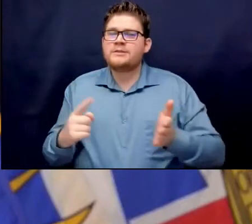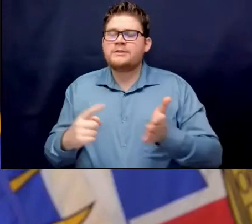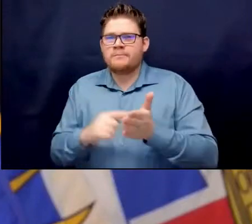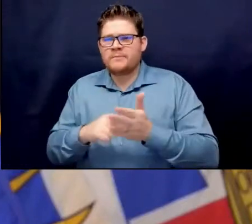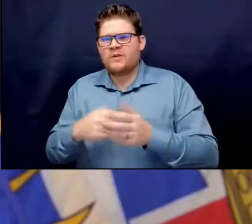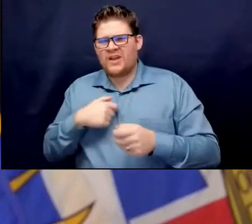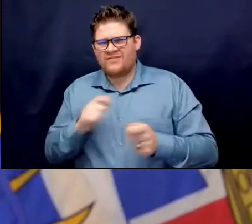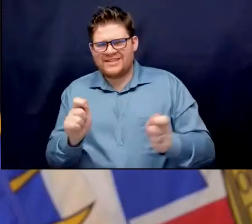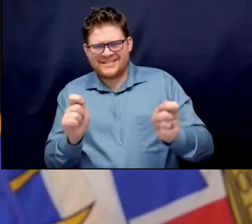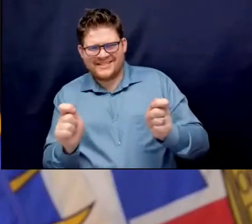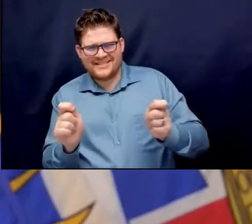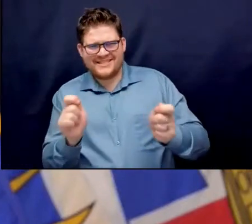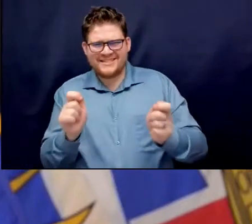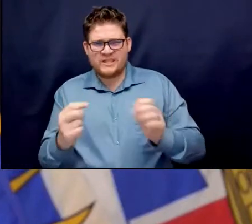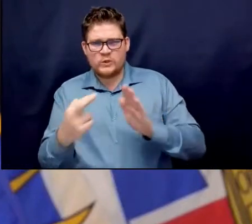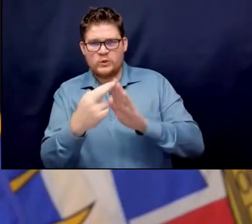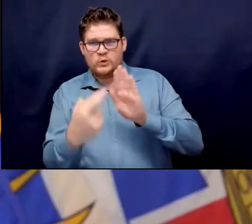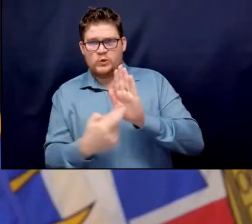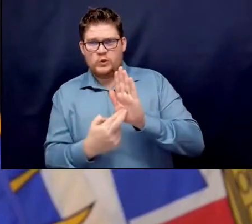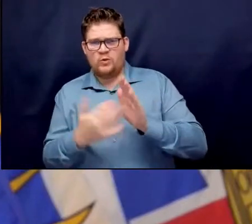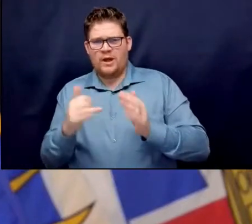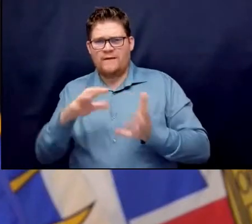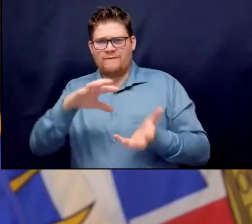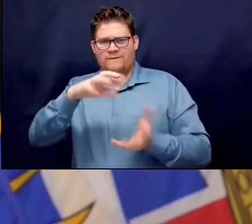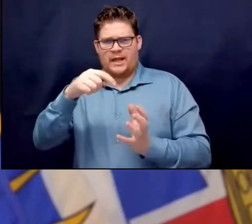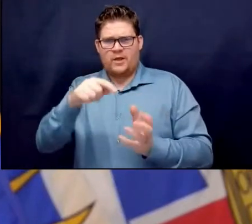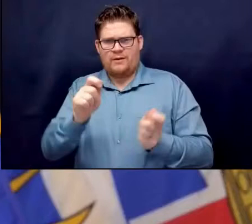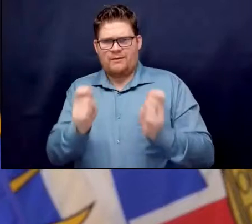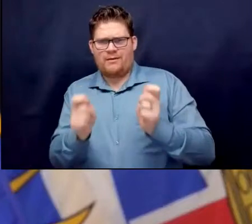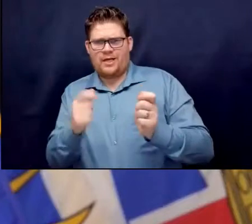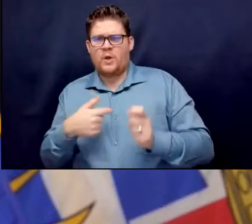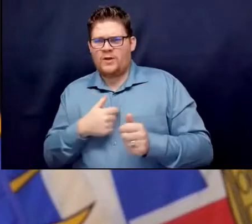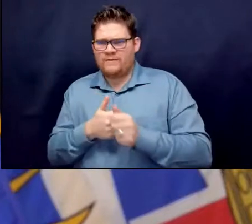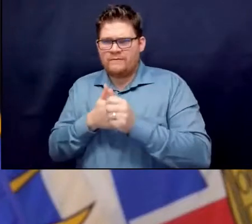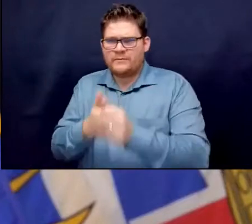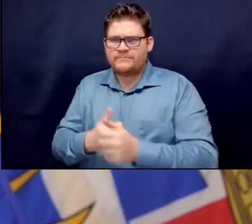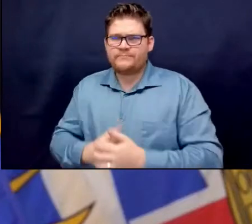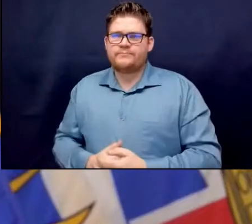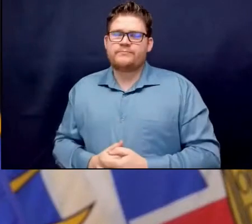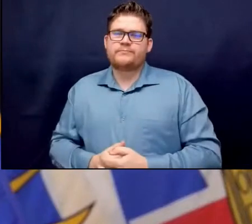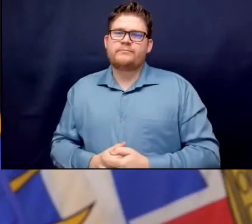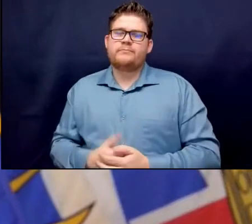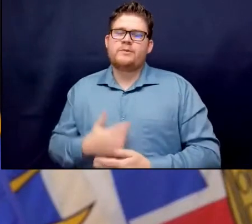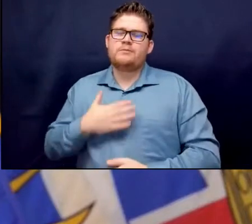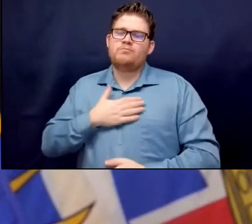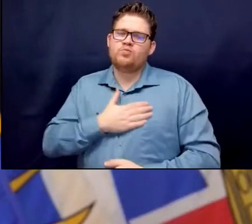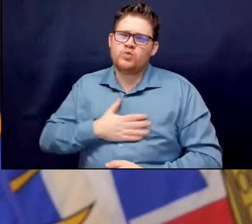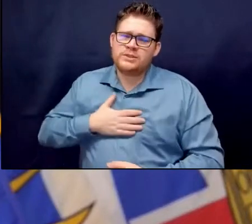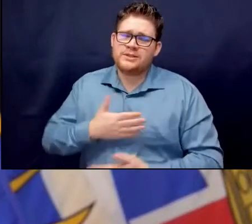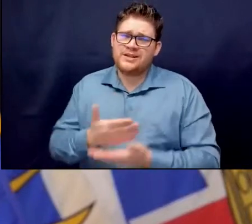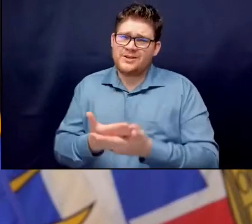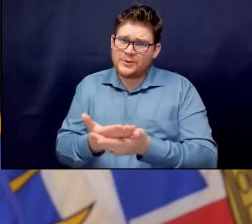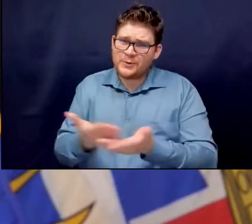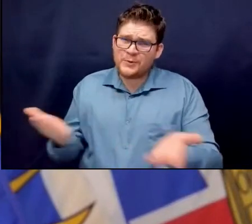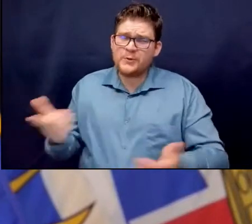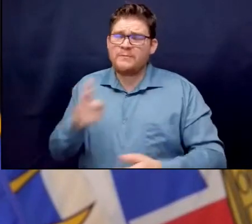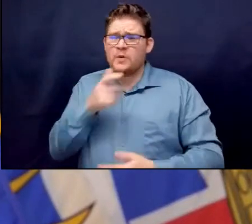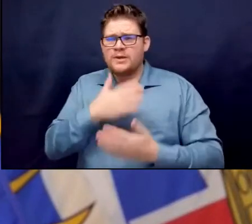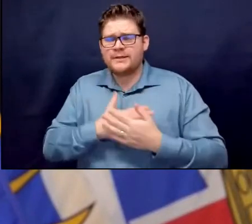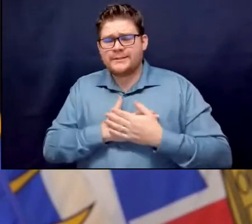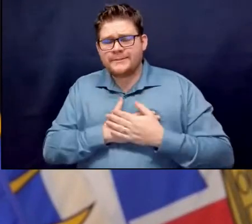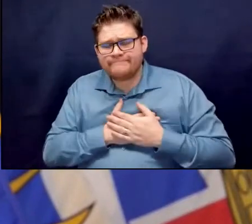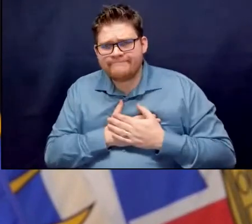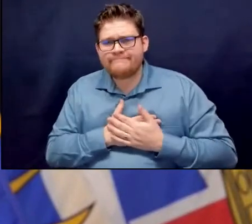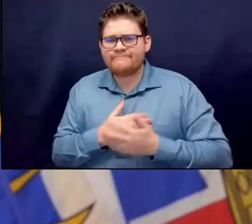had in our communities, and I think that's really important. And I especially am appreciative of everybody being cautious